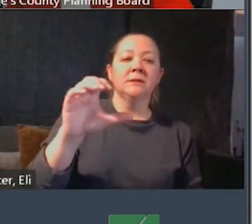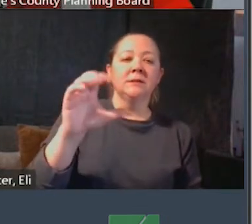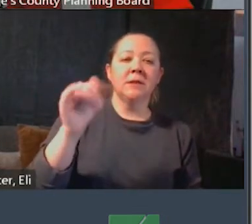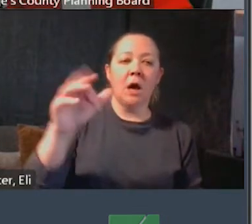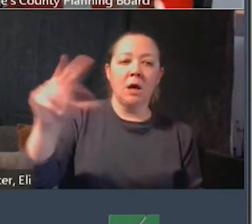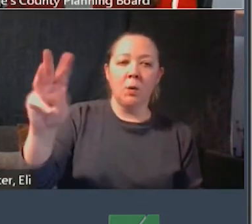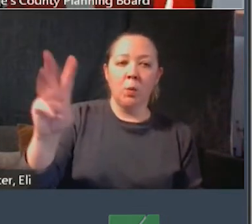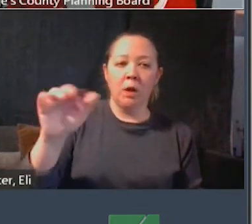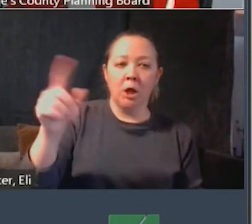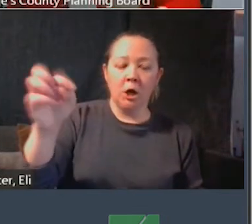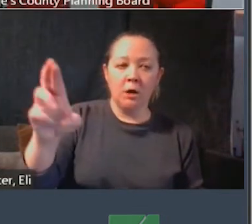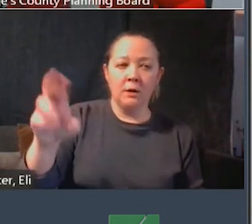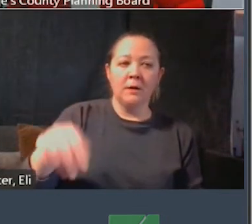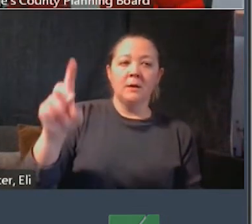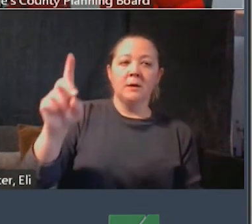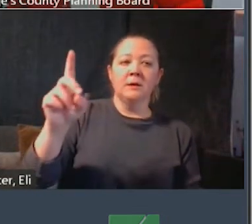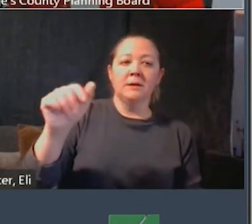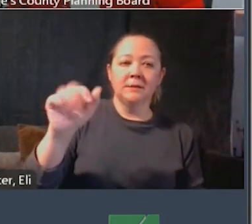L. Langevin?